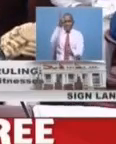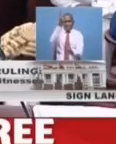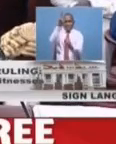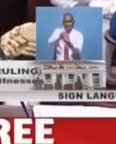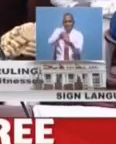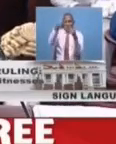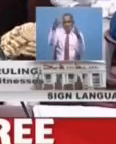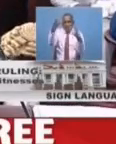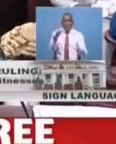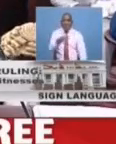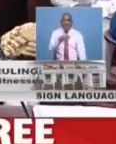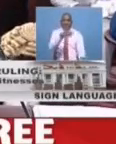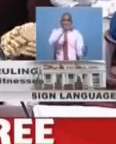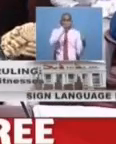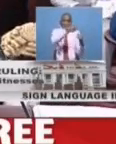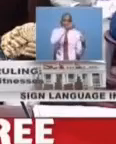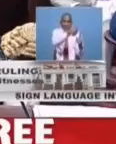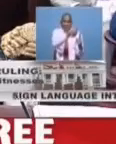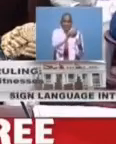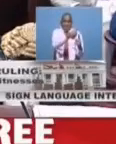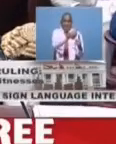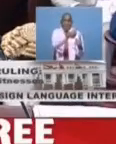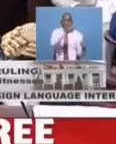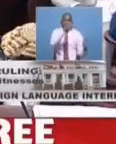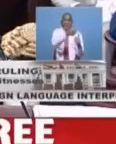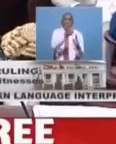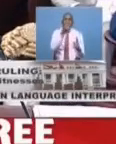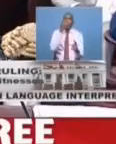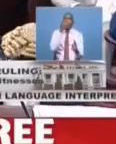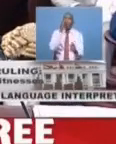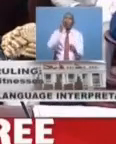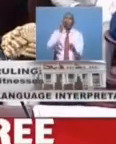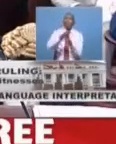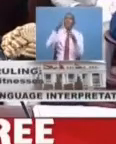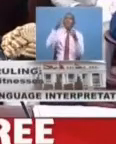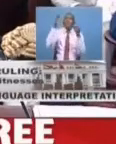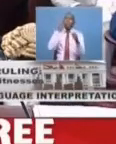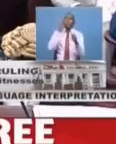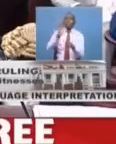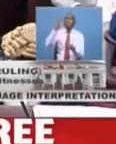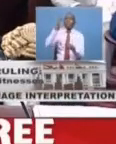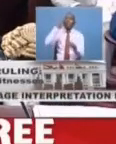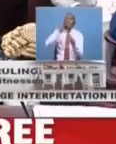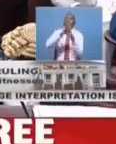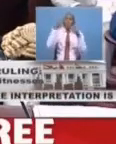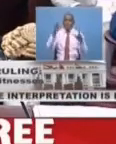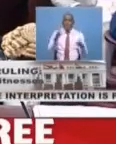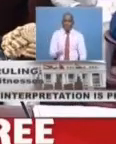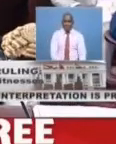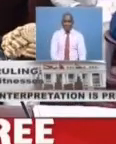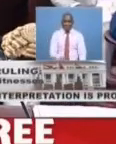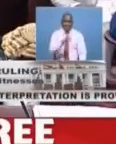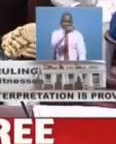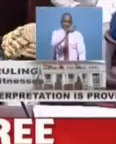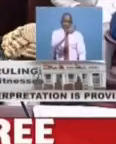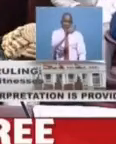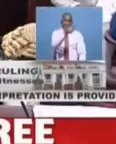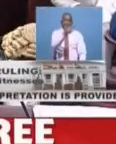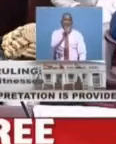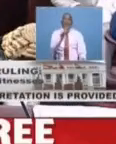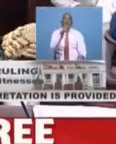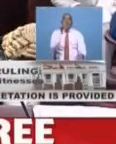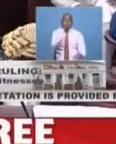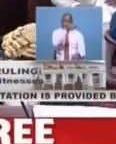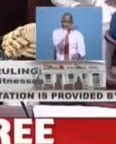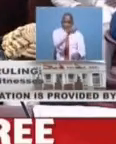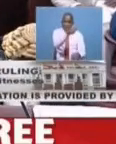and who had deposed to affidavits in which her availability to be cross-examined was